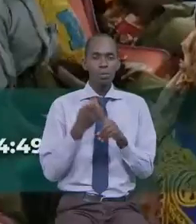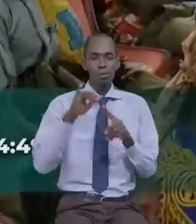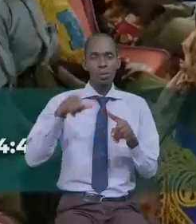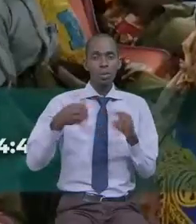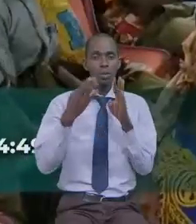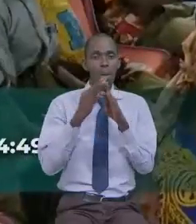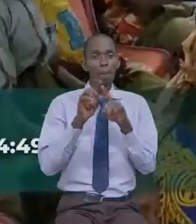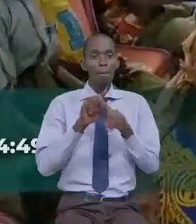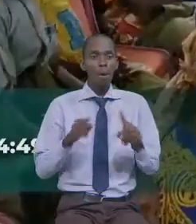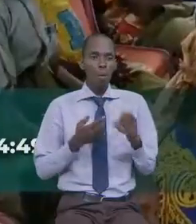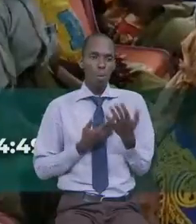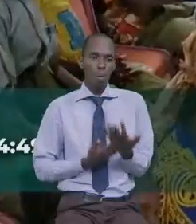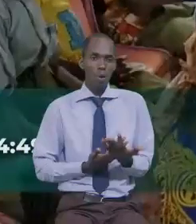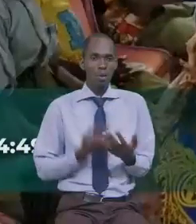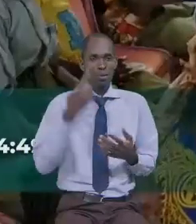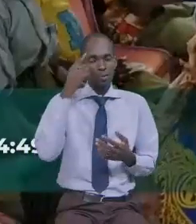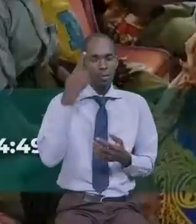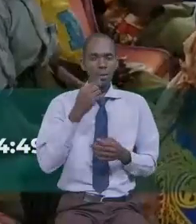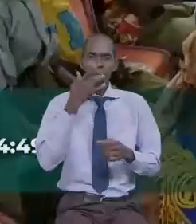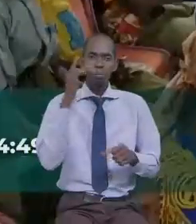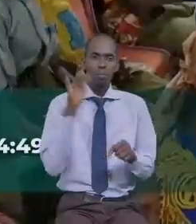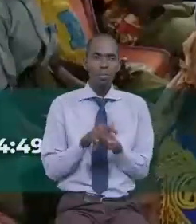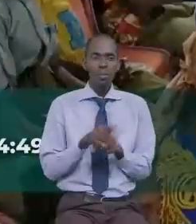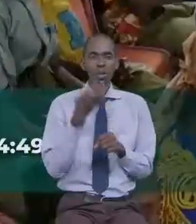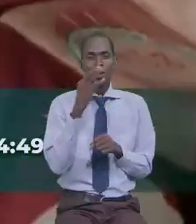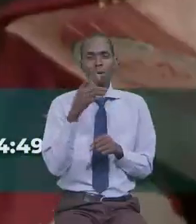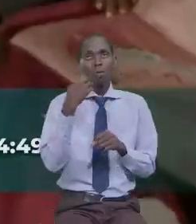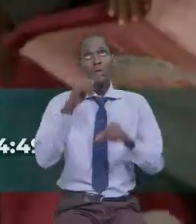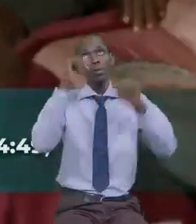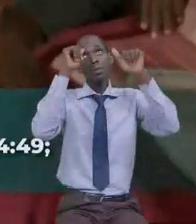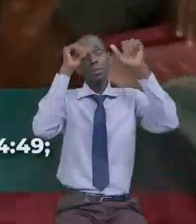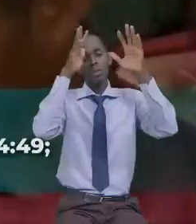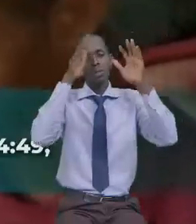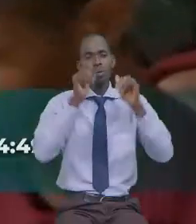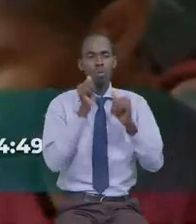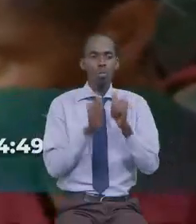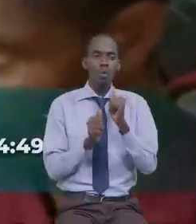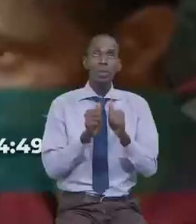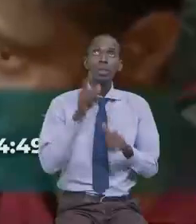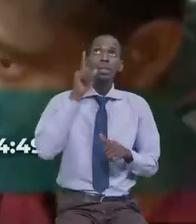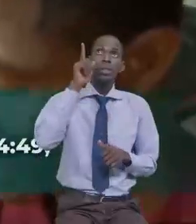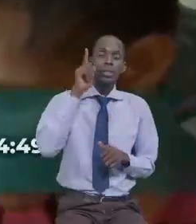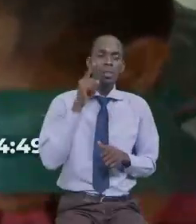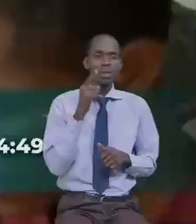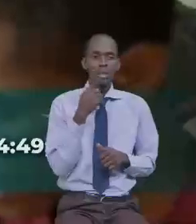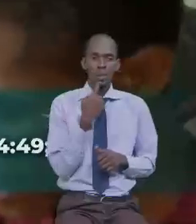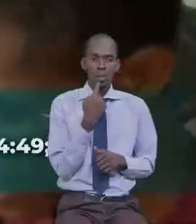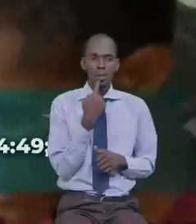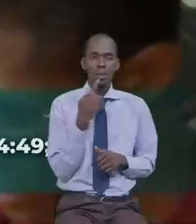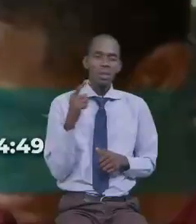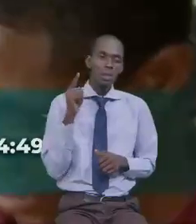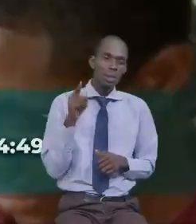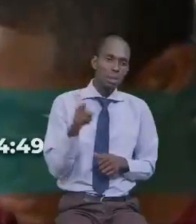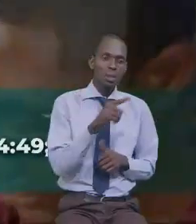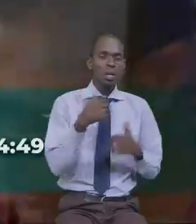wait for the promise of the Father, which saith he, ye have